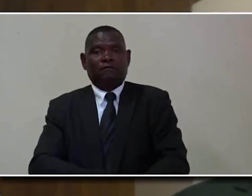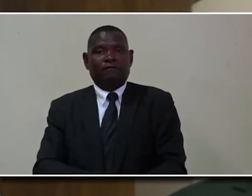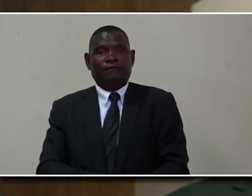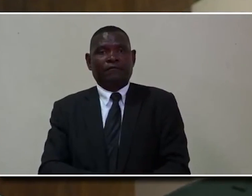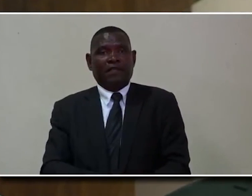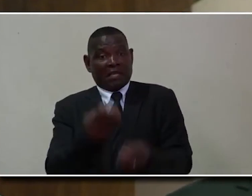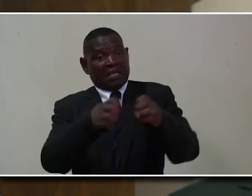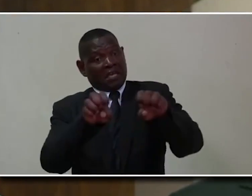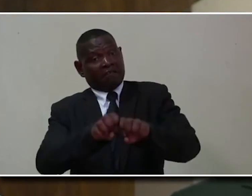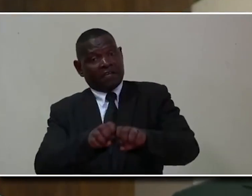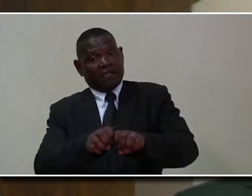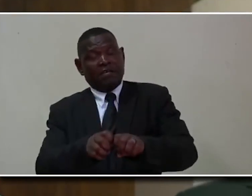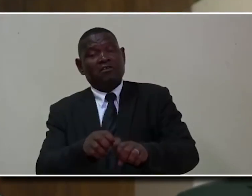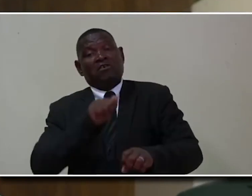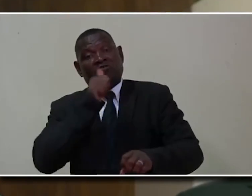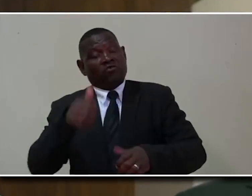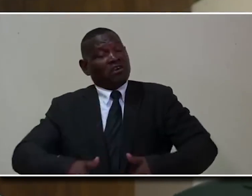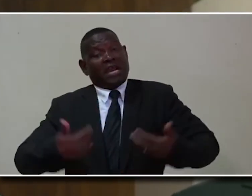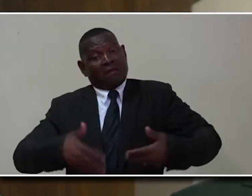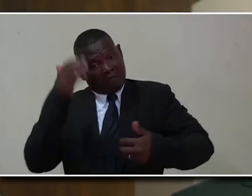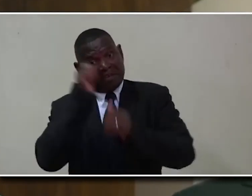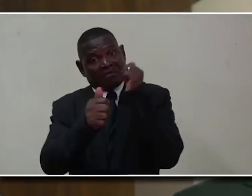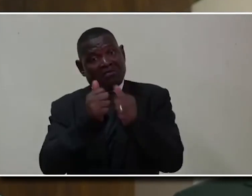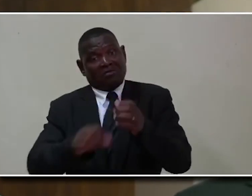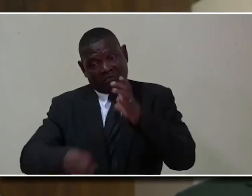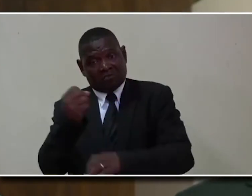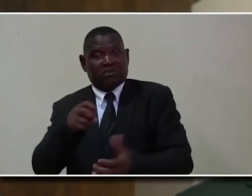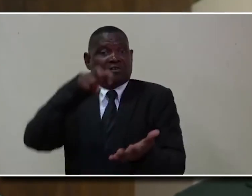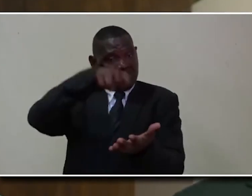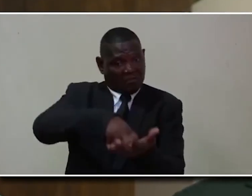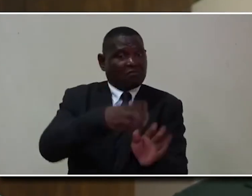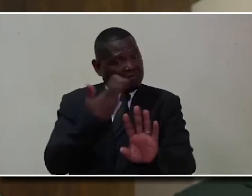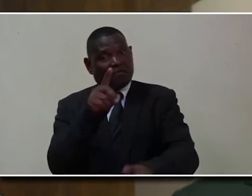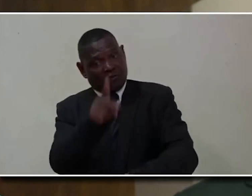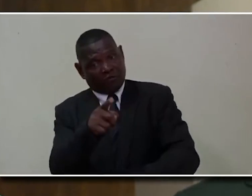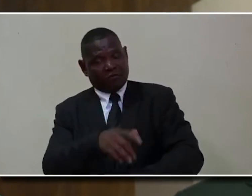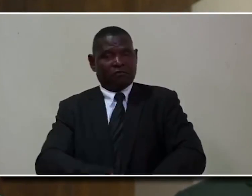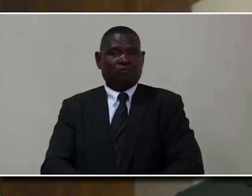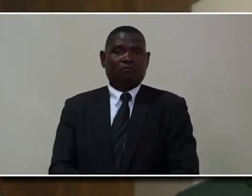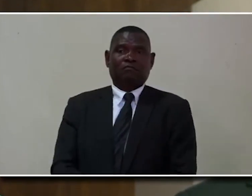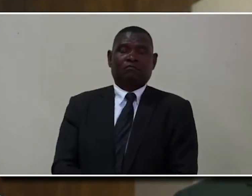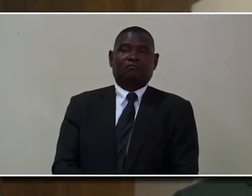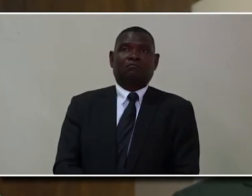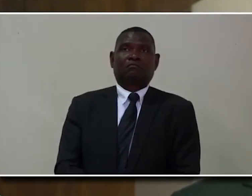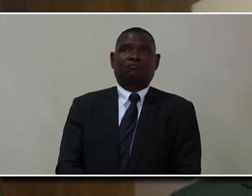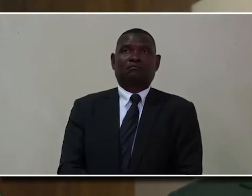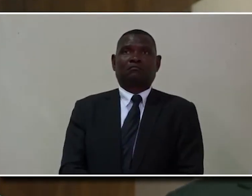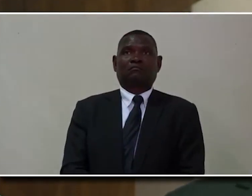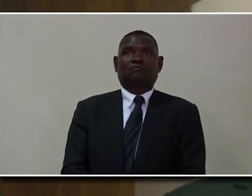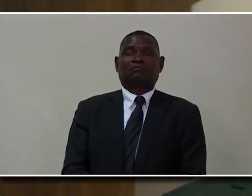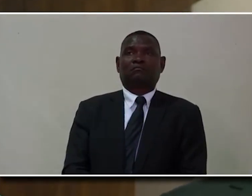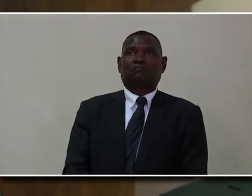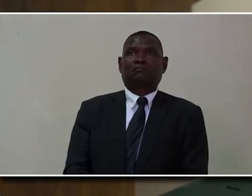Nevertheless, do not rejoice because the spirits were subject to you. So pano anatanga karetero musasangalale kuti mizimu ya gonjera